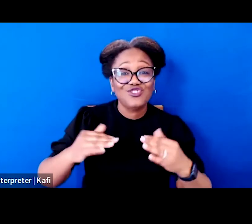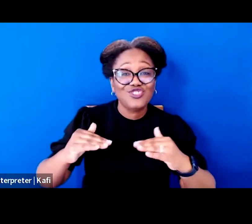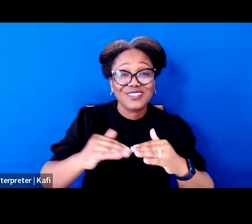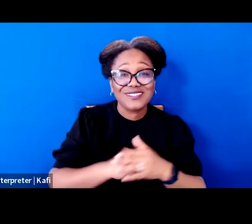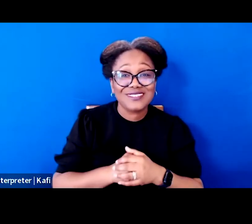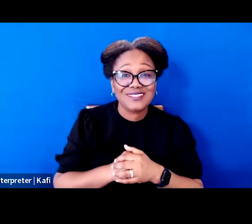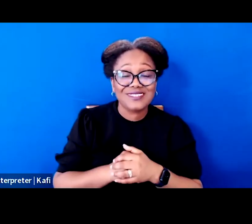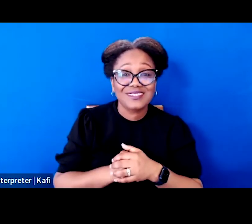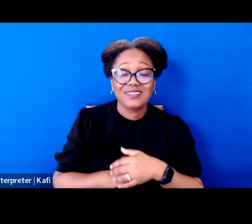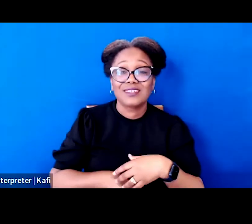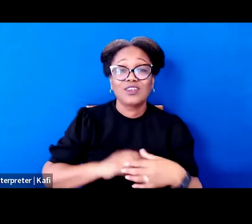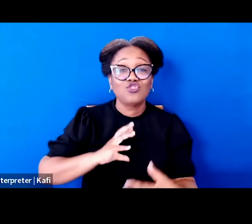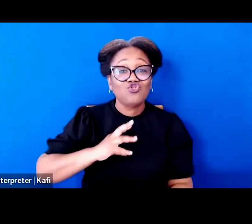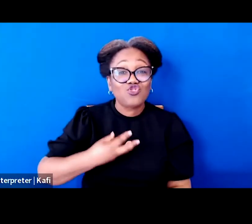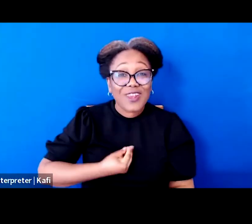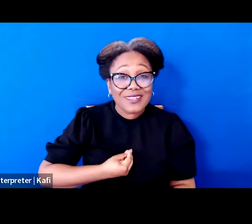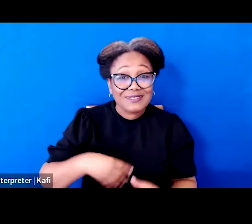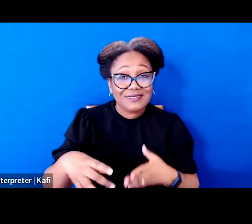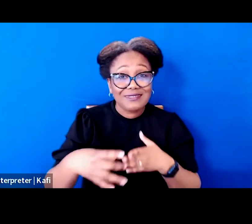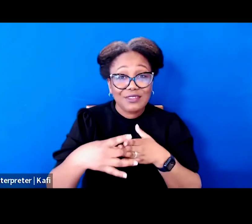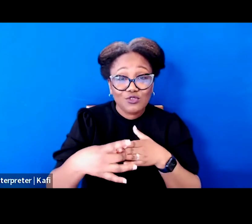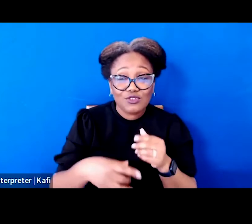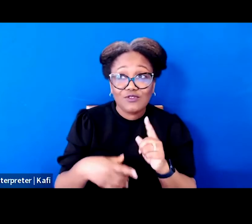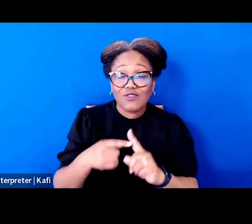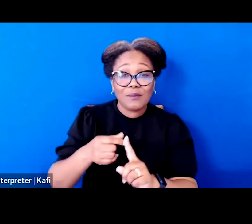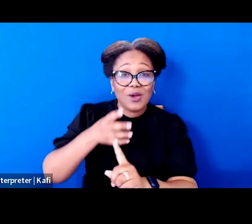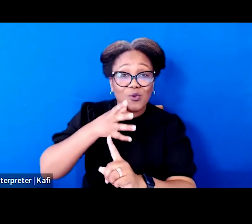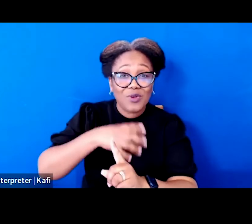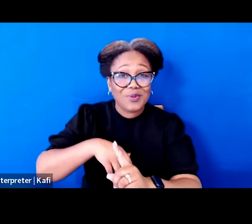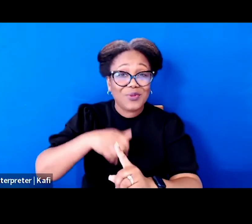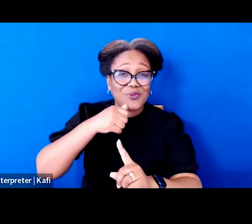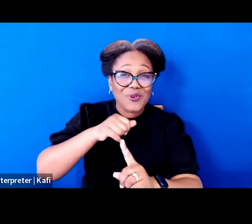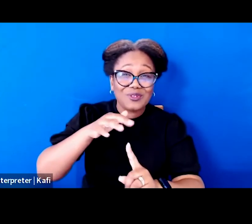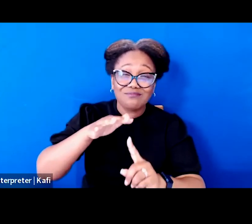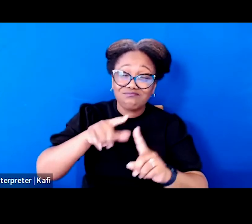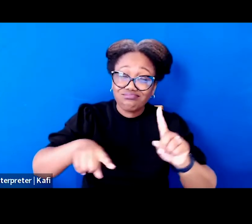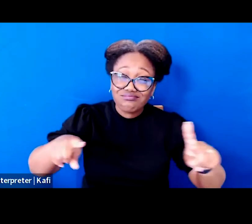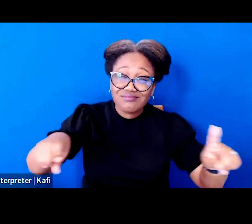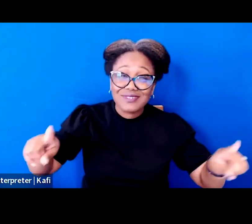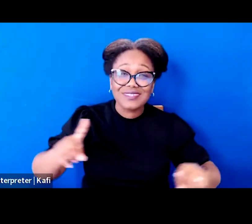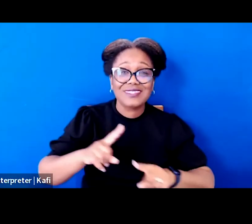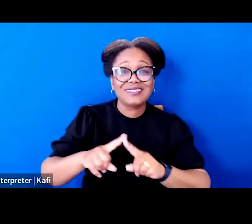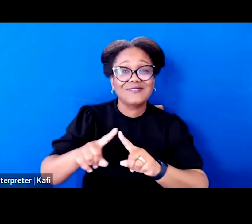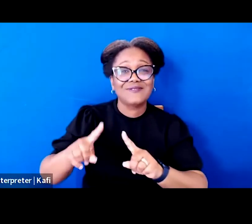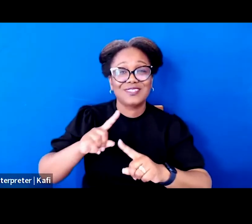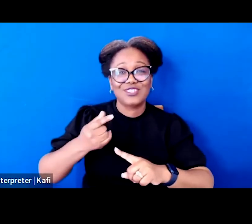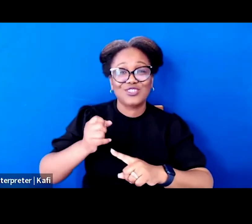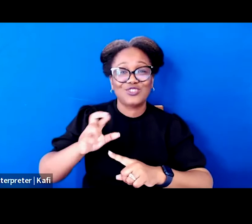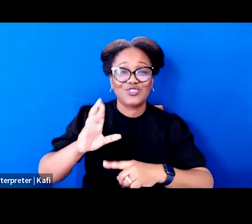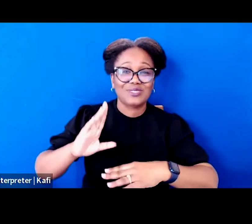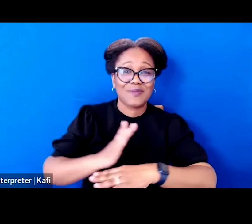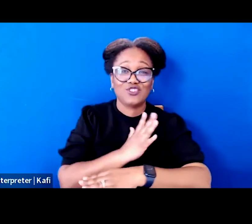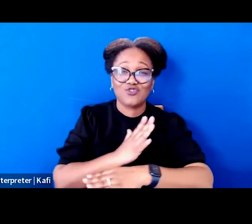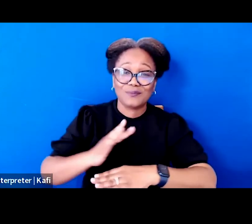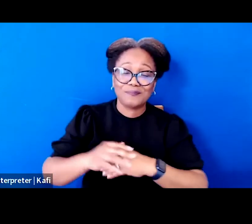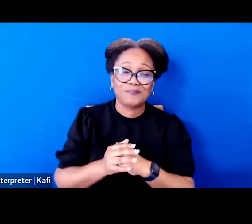transgender leadership from our women, our girls, across the gender spectrum. We also do